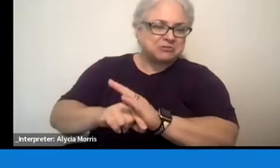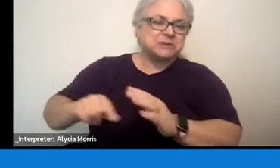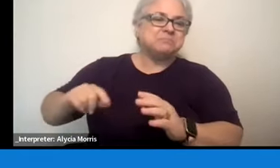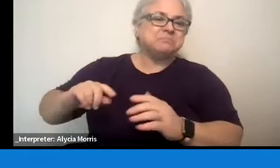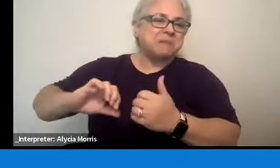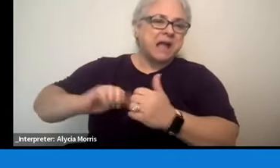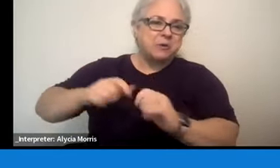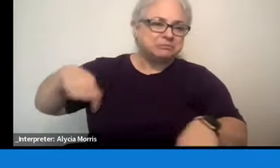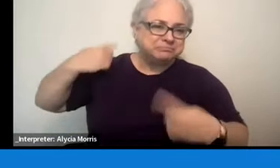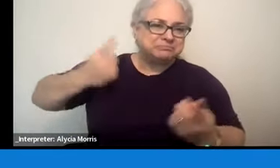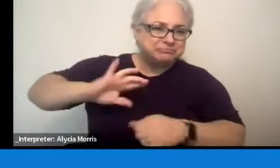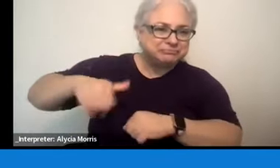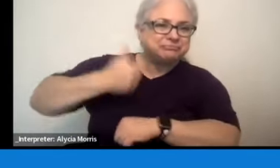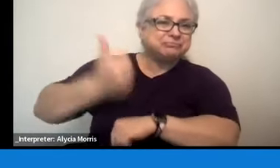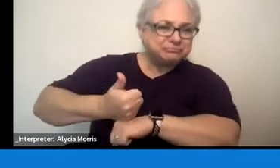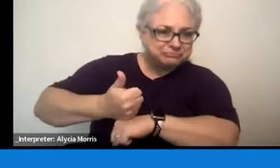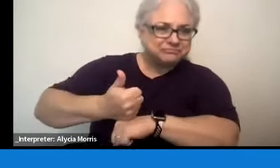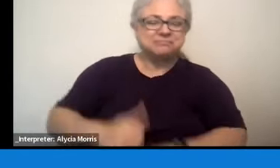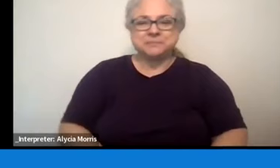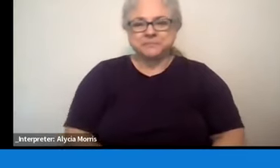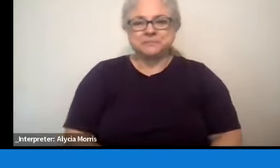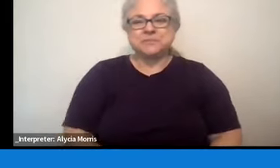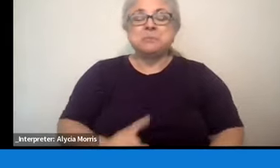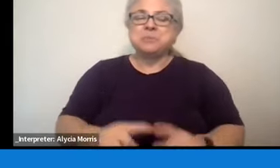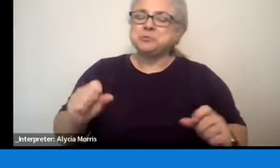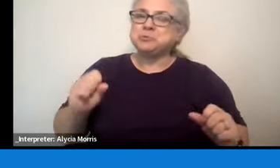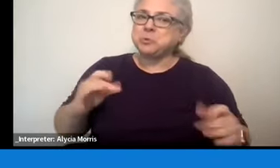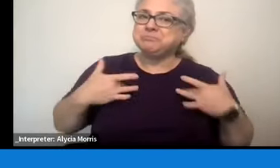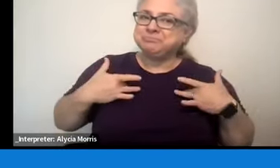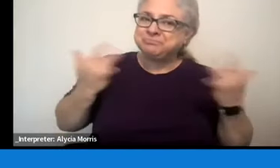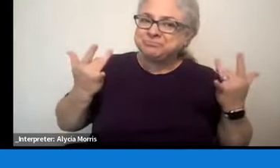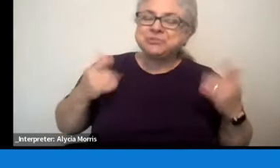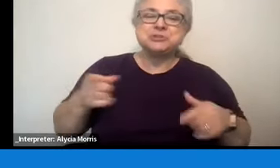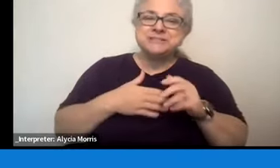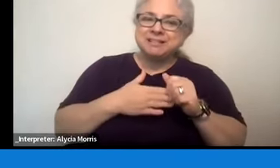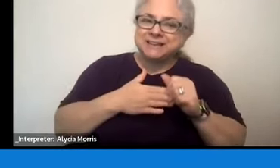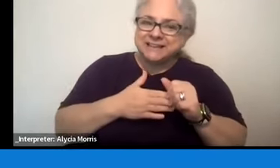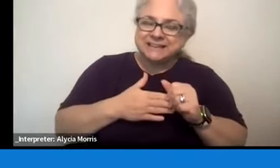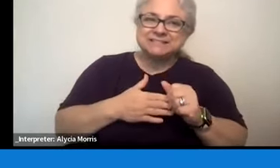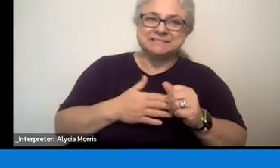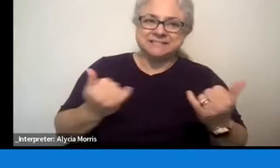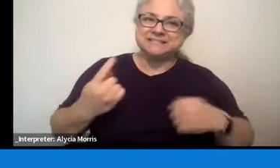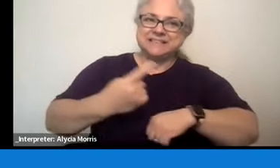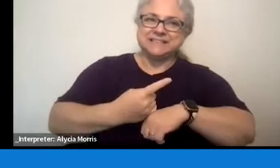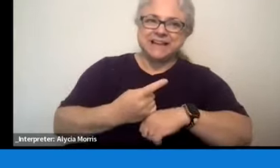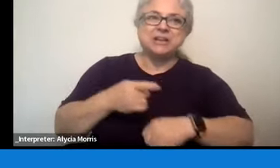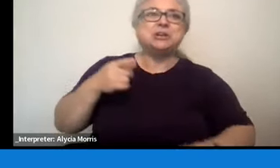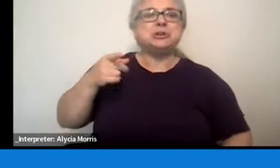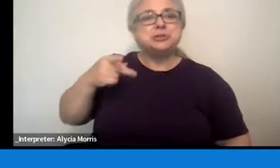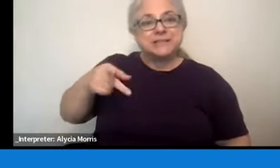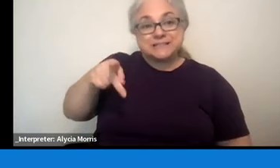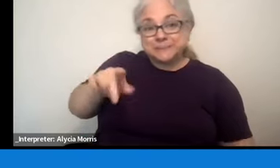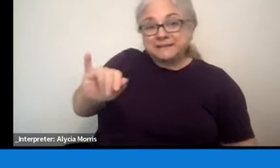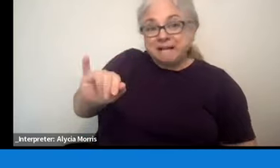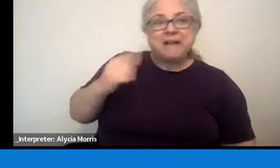decades when we get to her portion of the program. But we're thrilled to have her leading us as principal investigator of the Pathways to Innovation